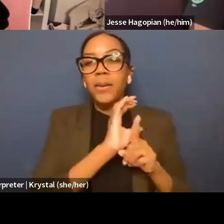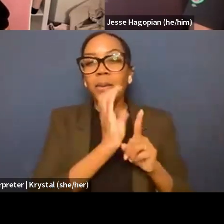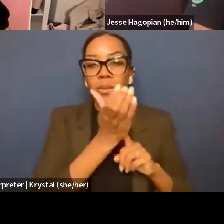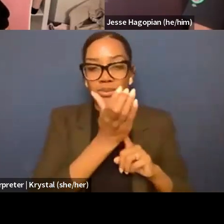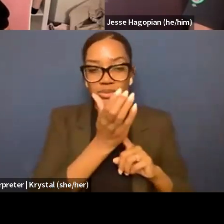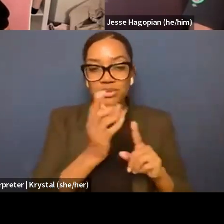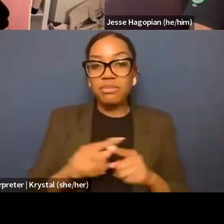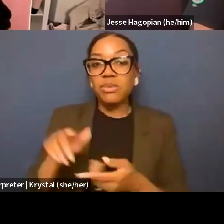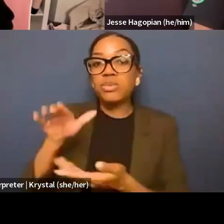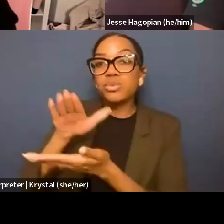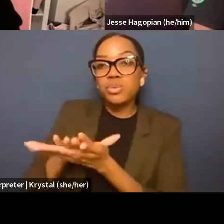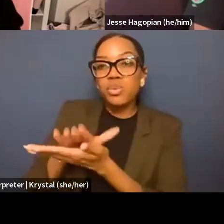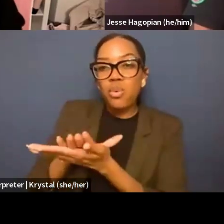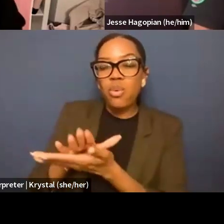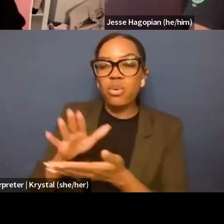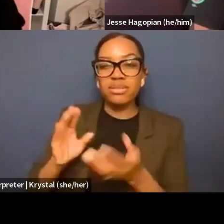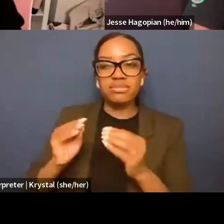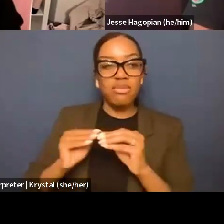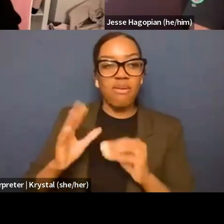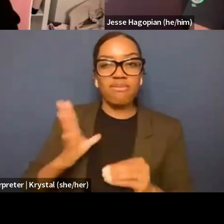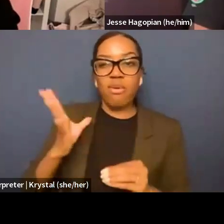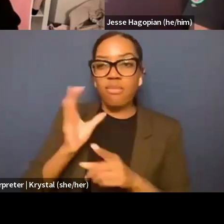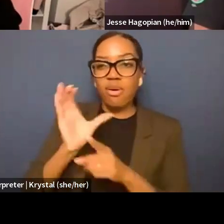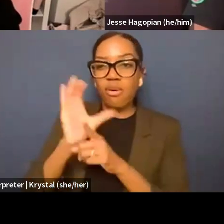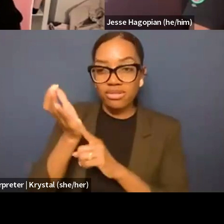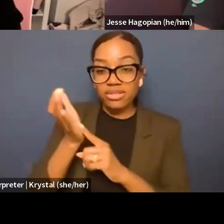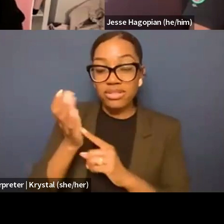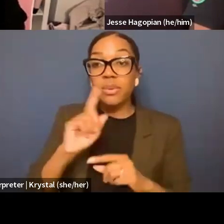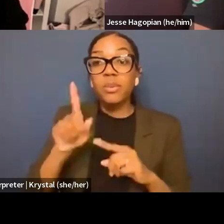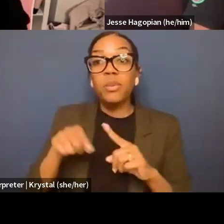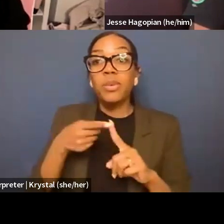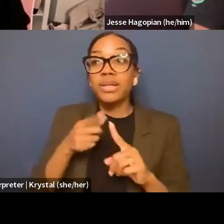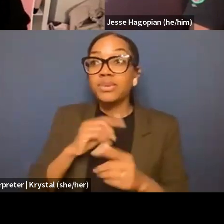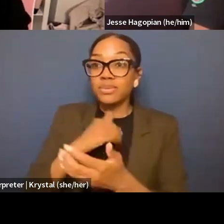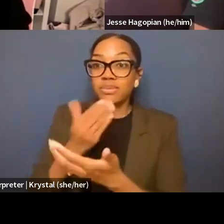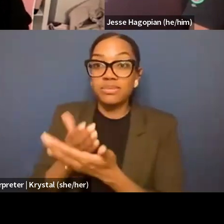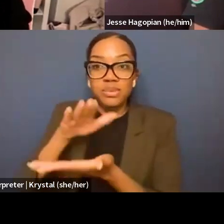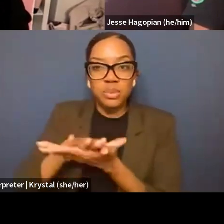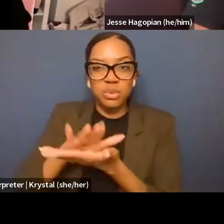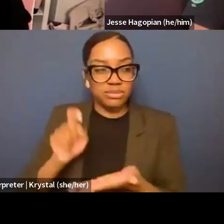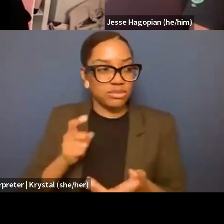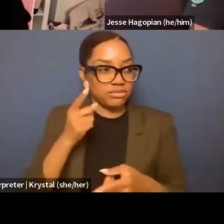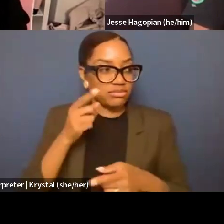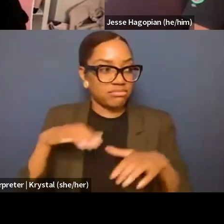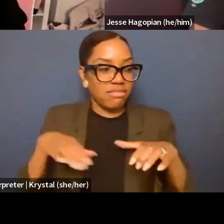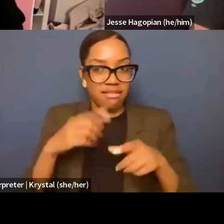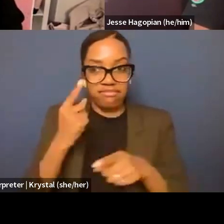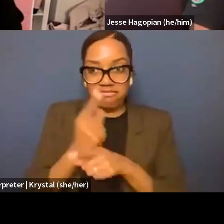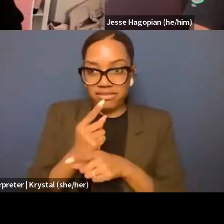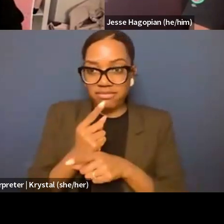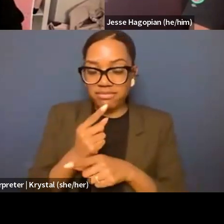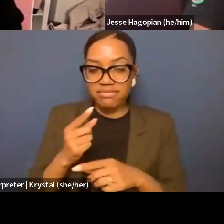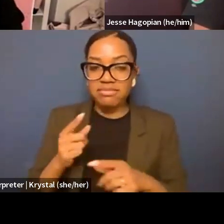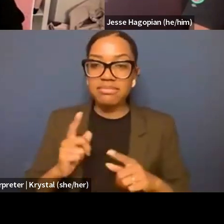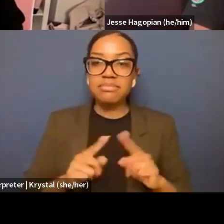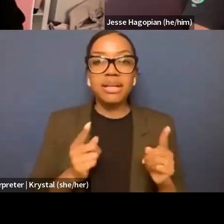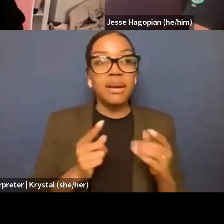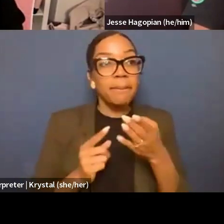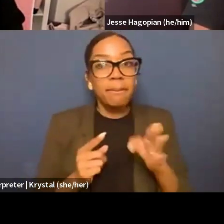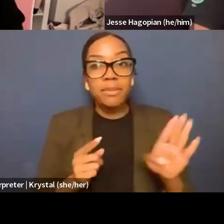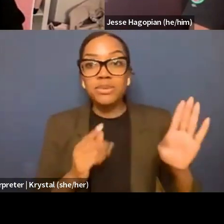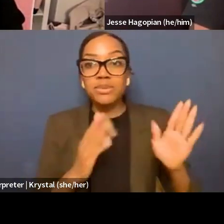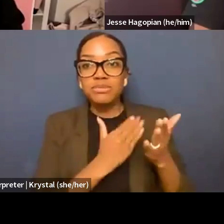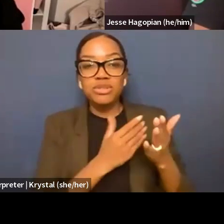before, right? Or act right, as opposed to the places where you can let loose. But one of the things that's so beautiful in when you look